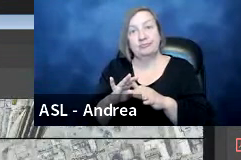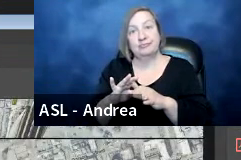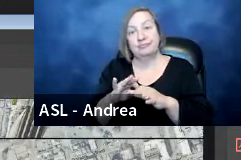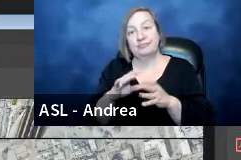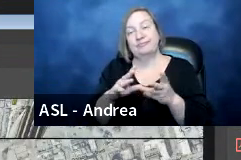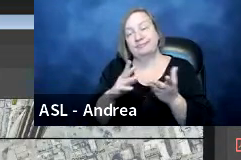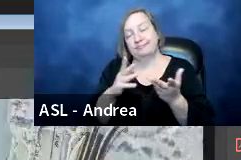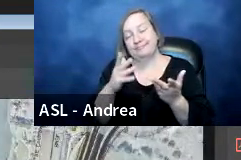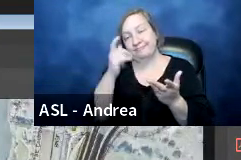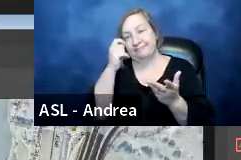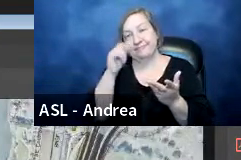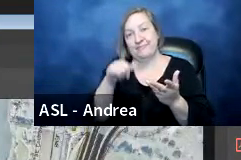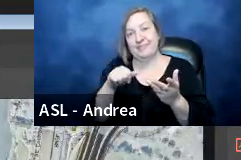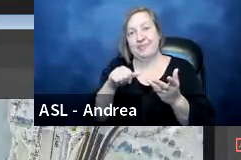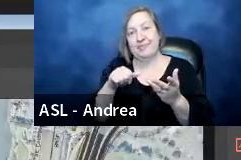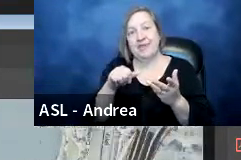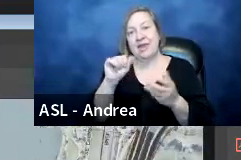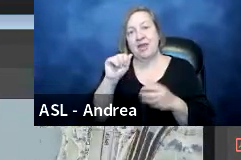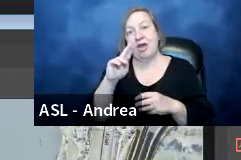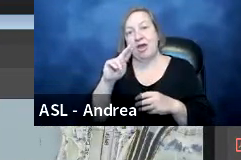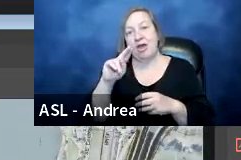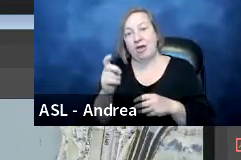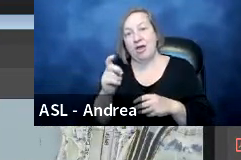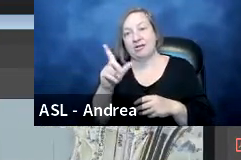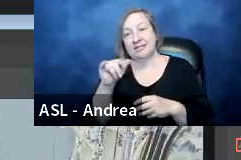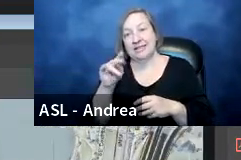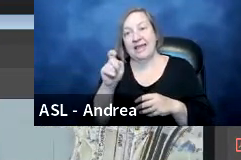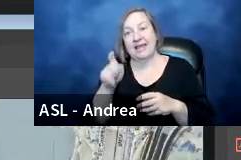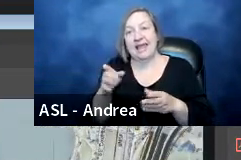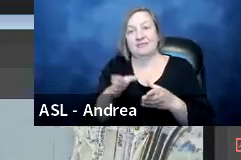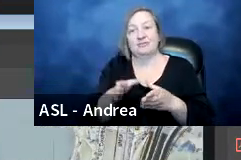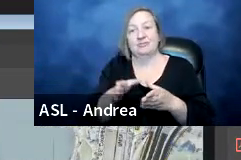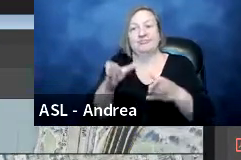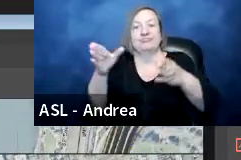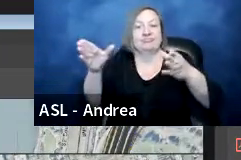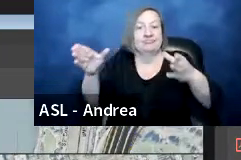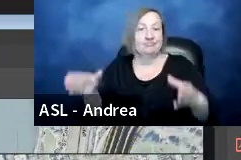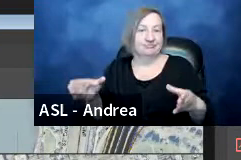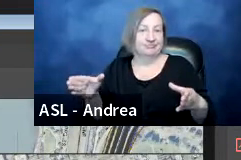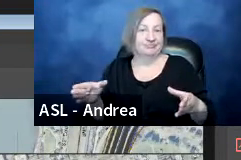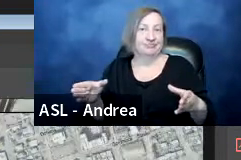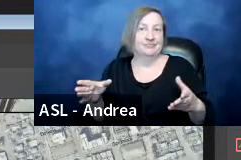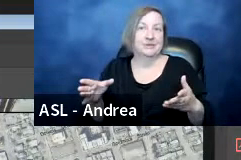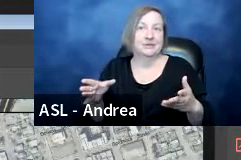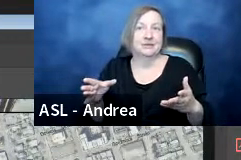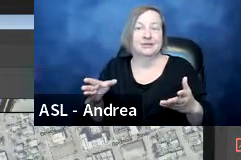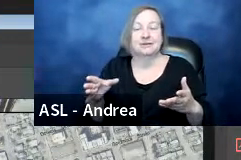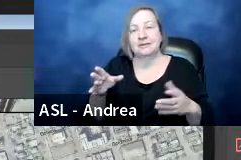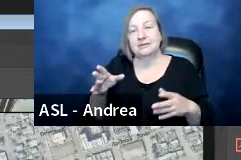added width for the auxiliary lane as it goes between the few interchanges as shown.